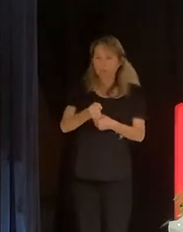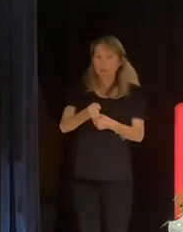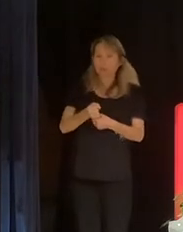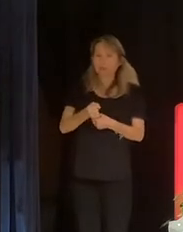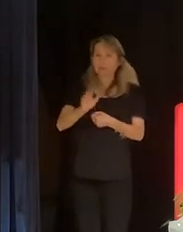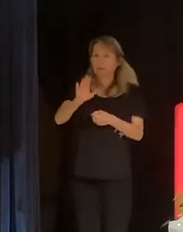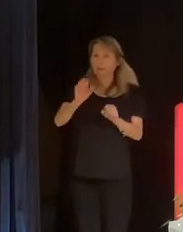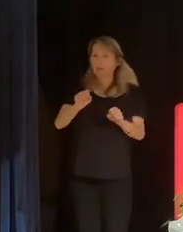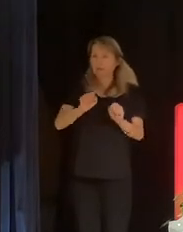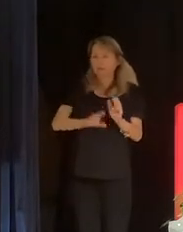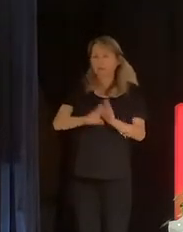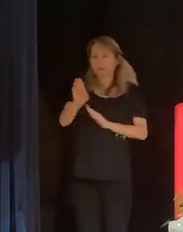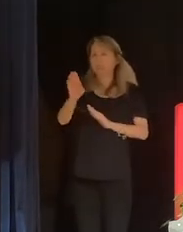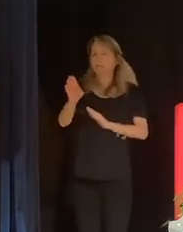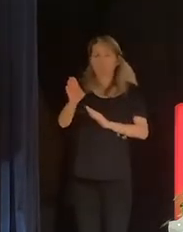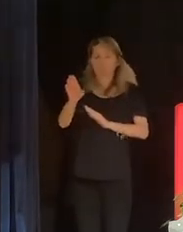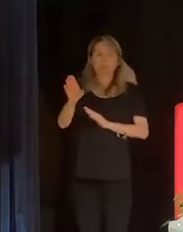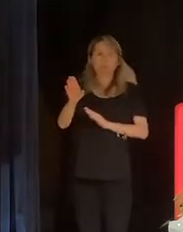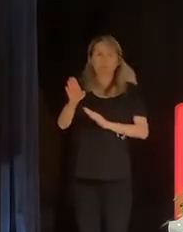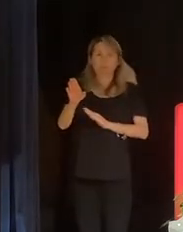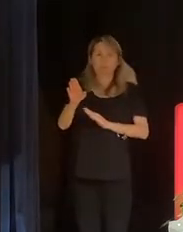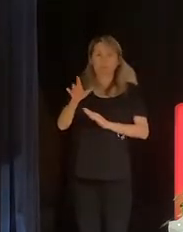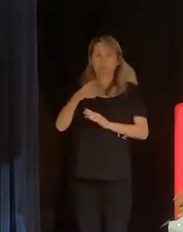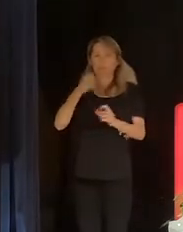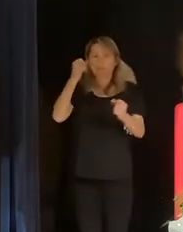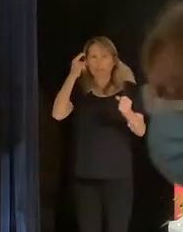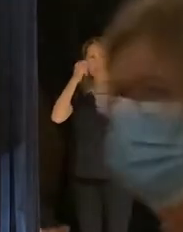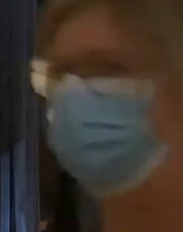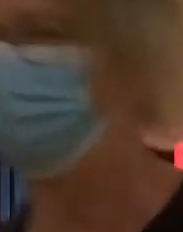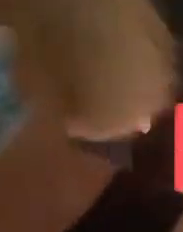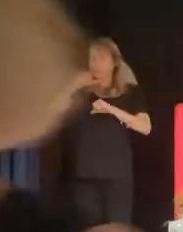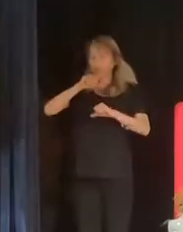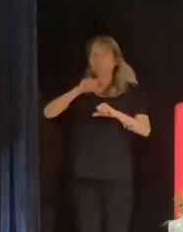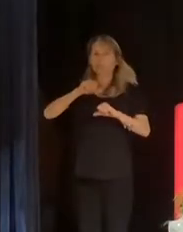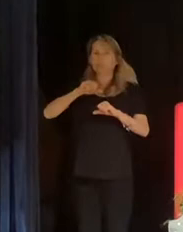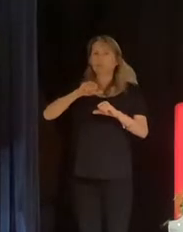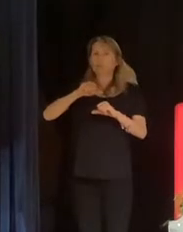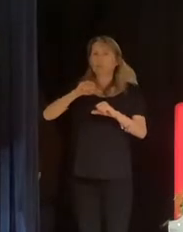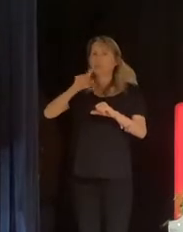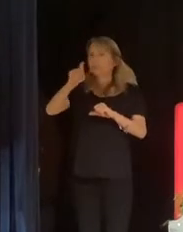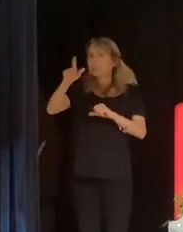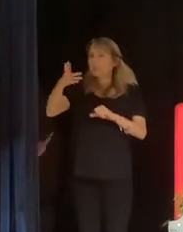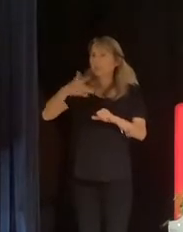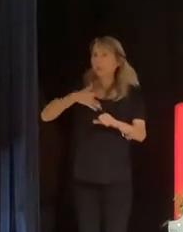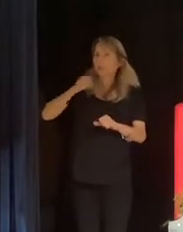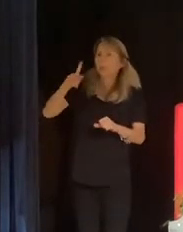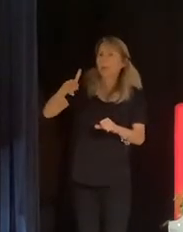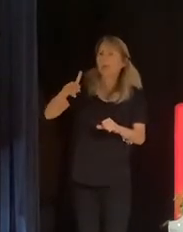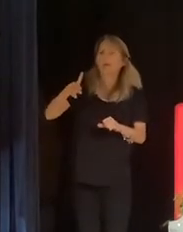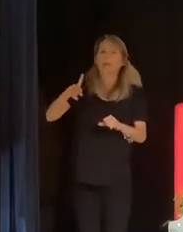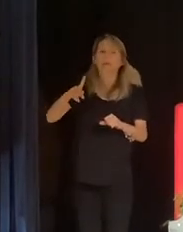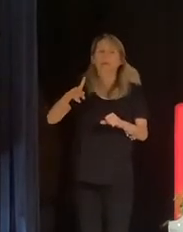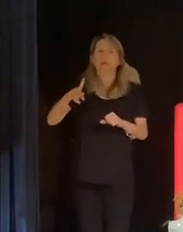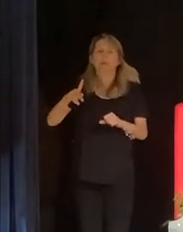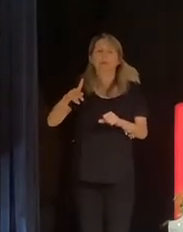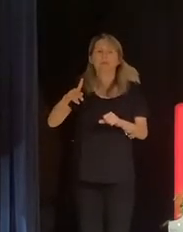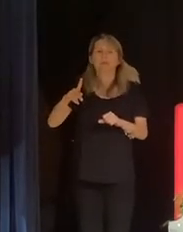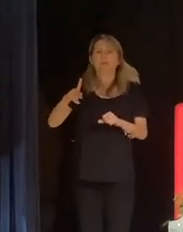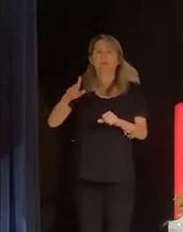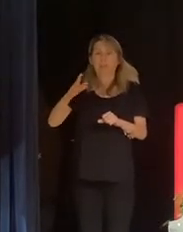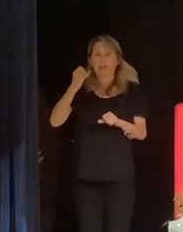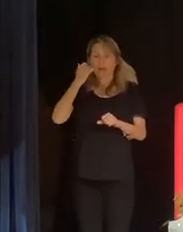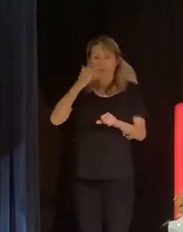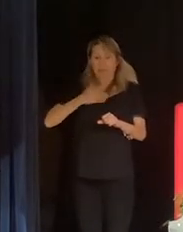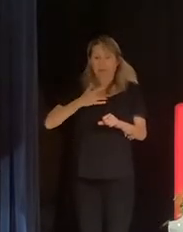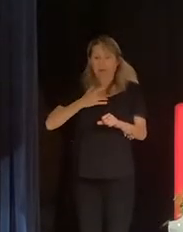have improved immensely. He shows empathy for others, often asking if other people are okay. He lets us know his feelings, and